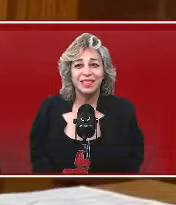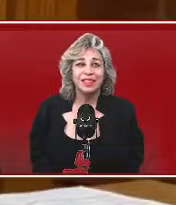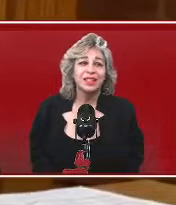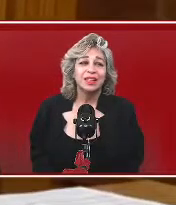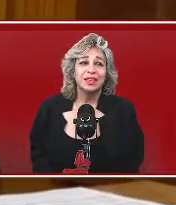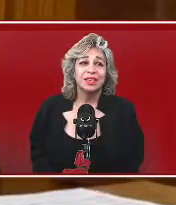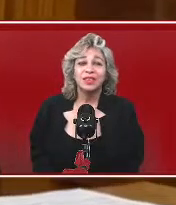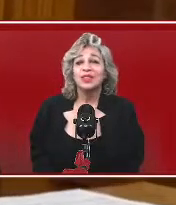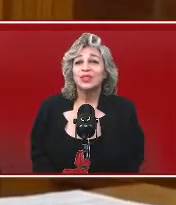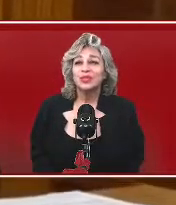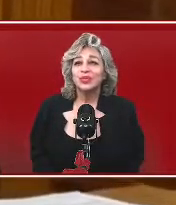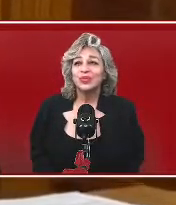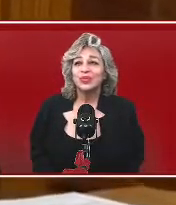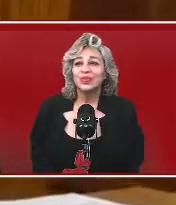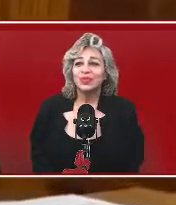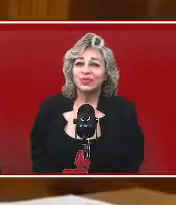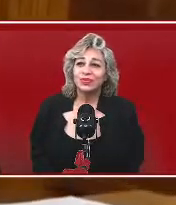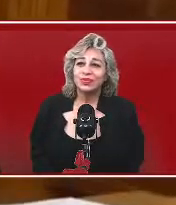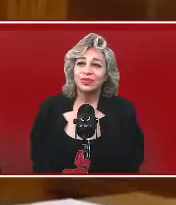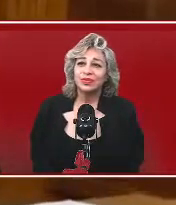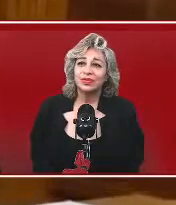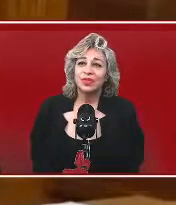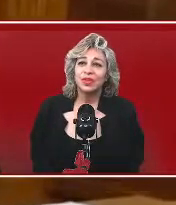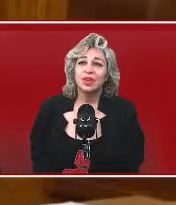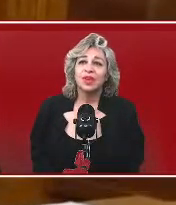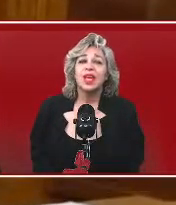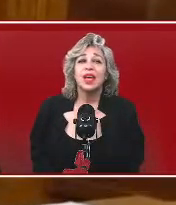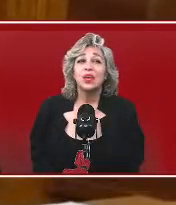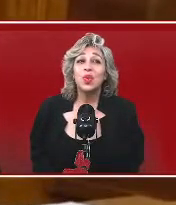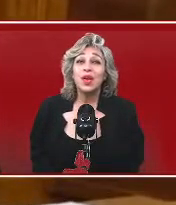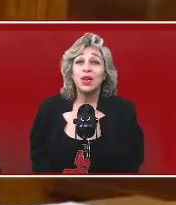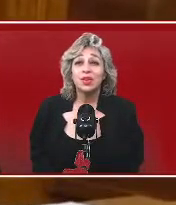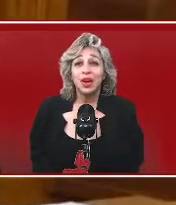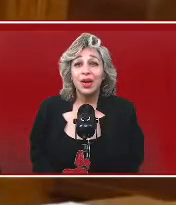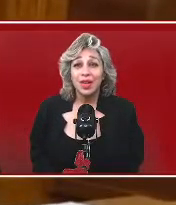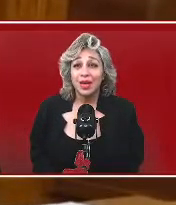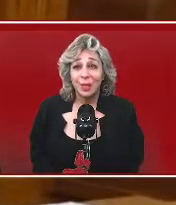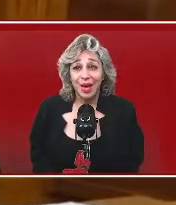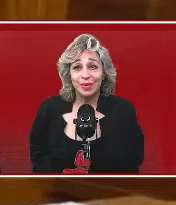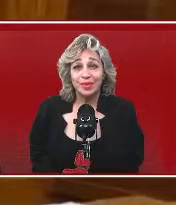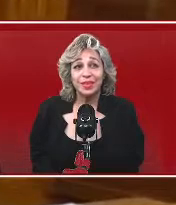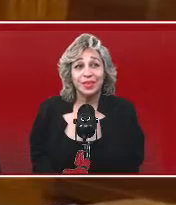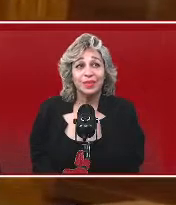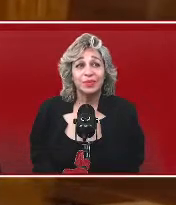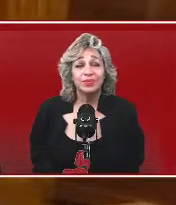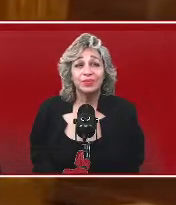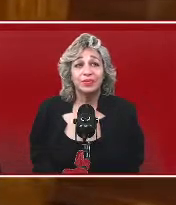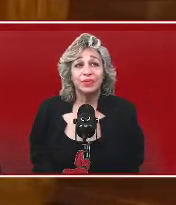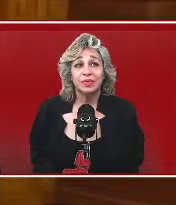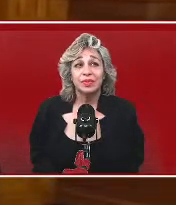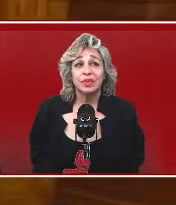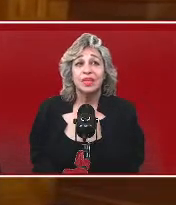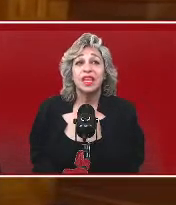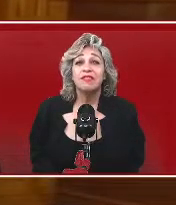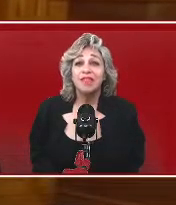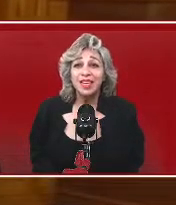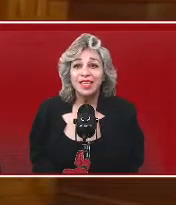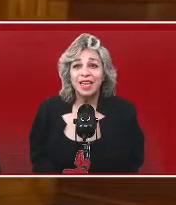scientists. Científicos. Estamos hablando de And we are talking about